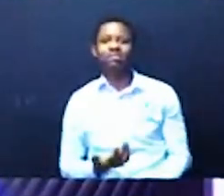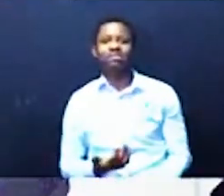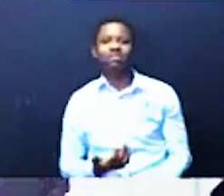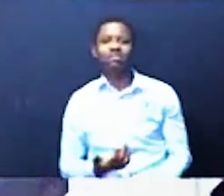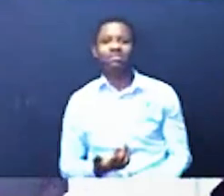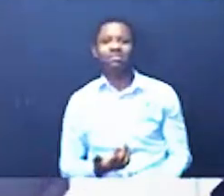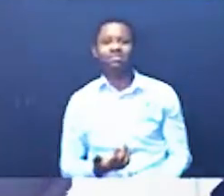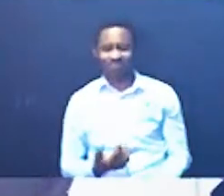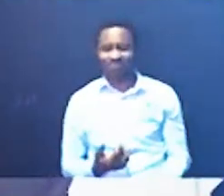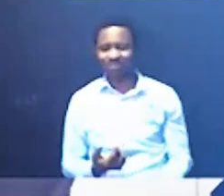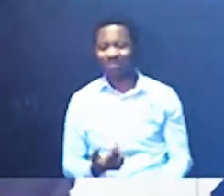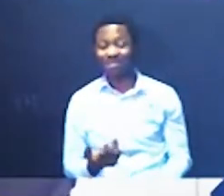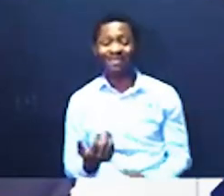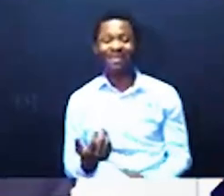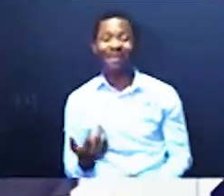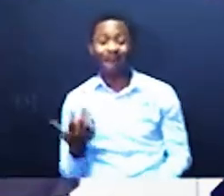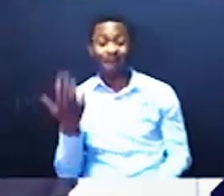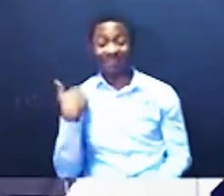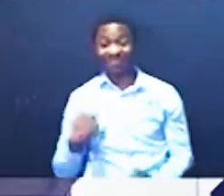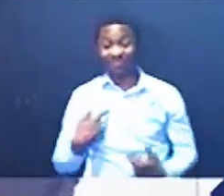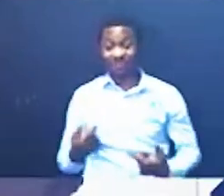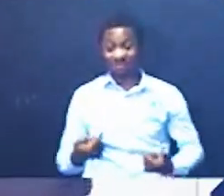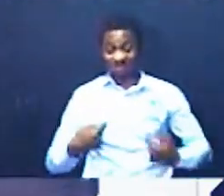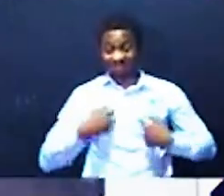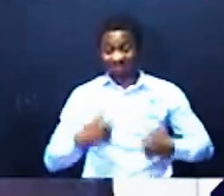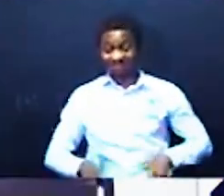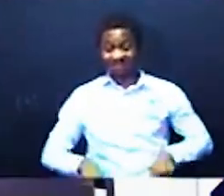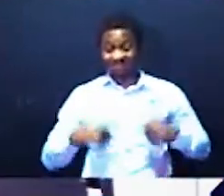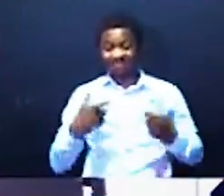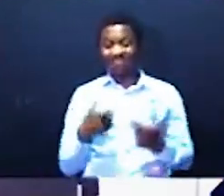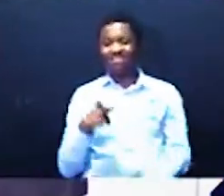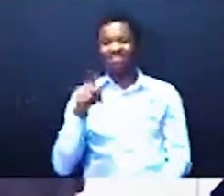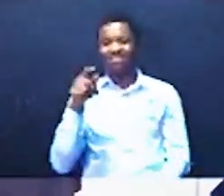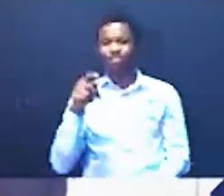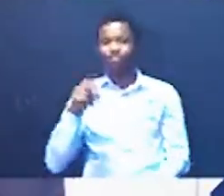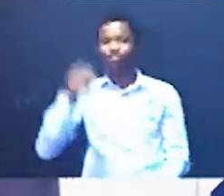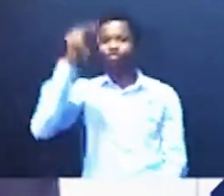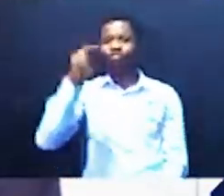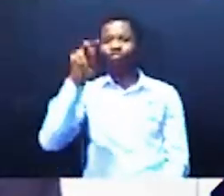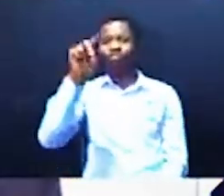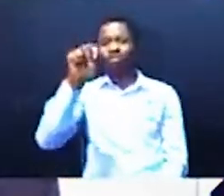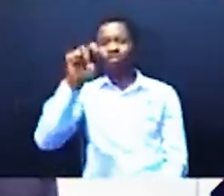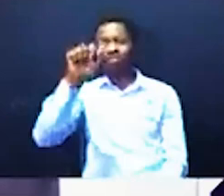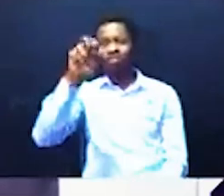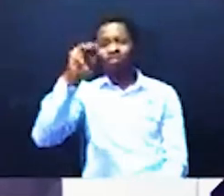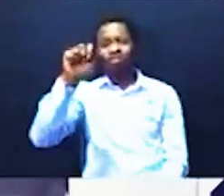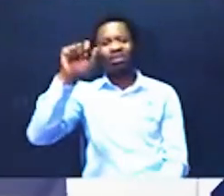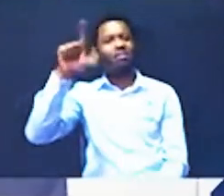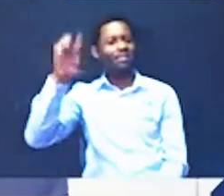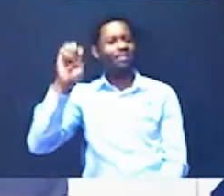When I was in Tamale, we were going to ordain officers.